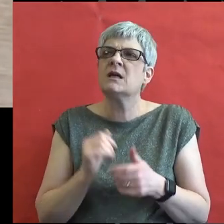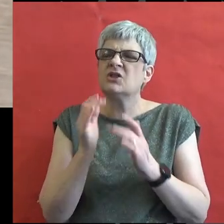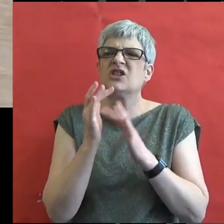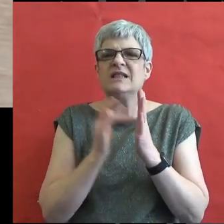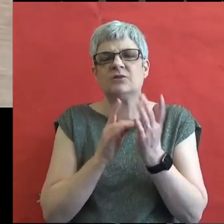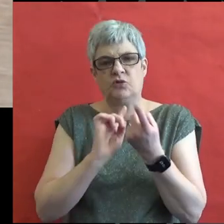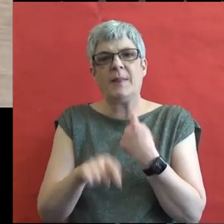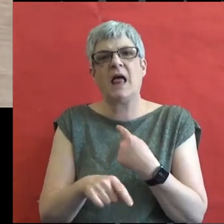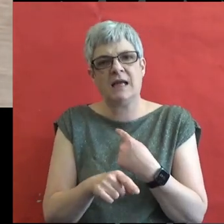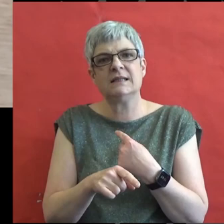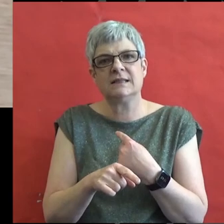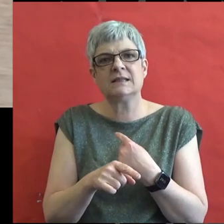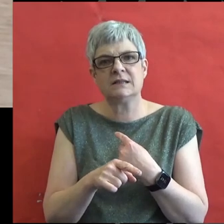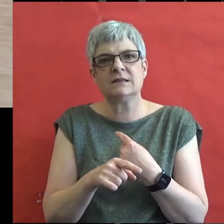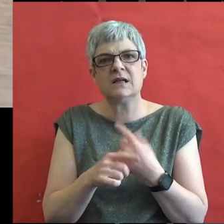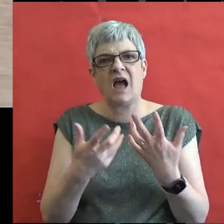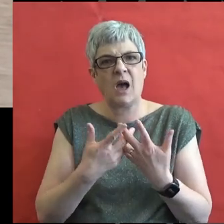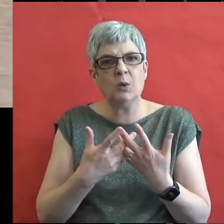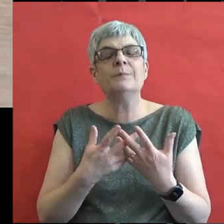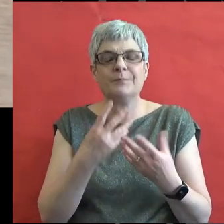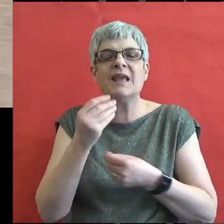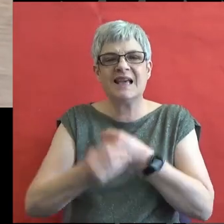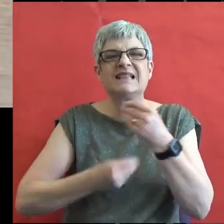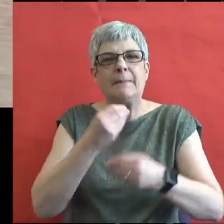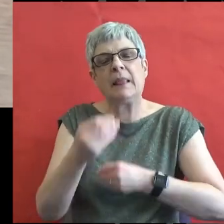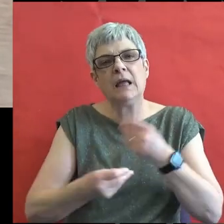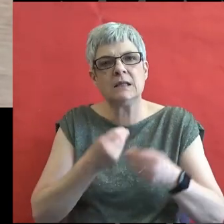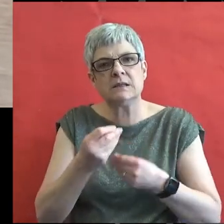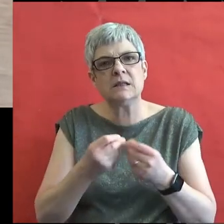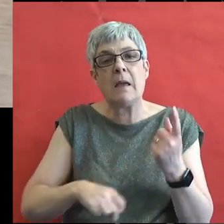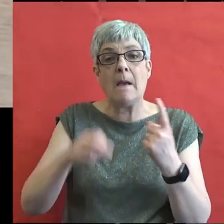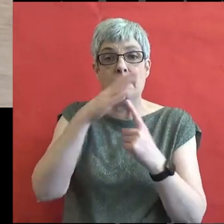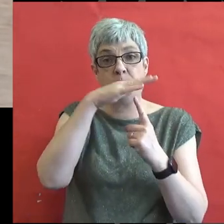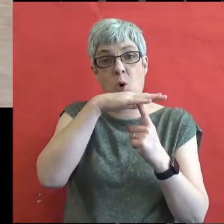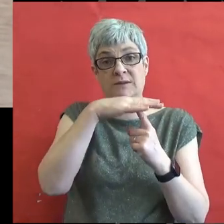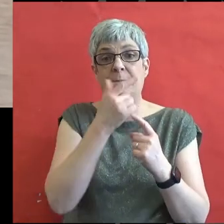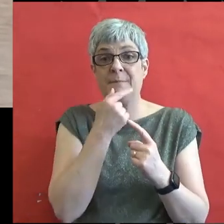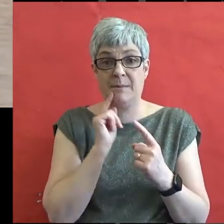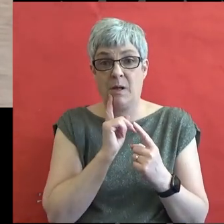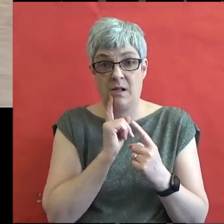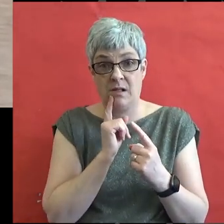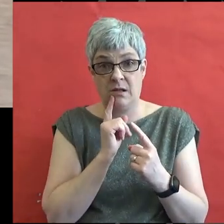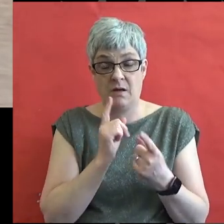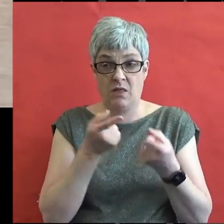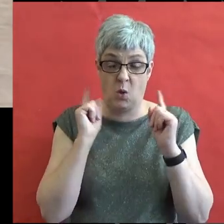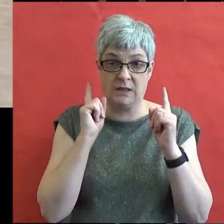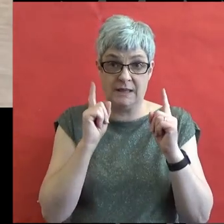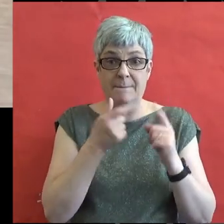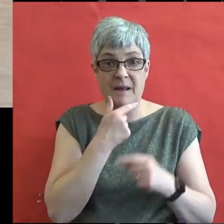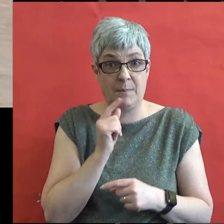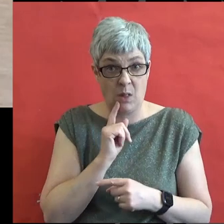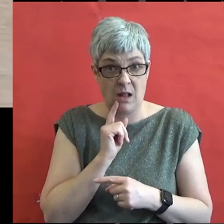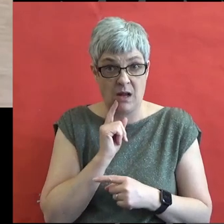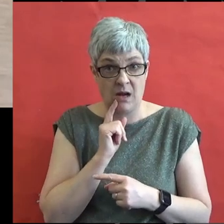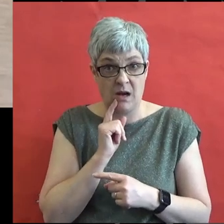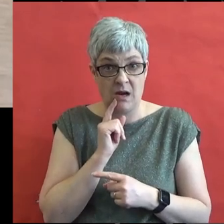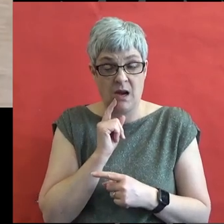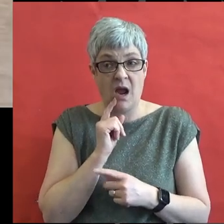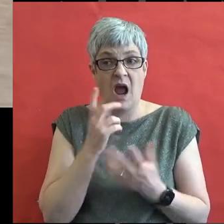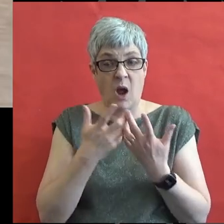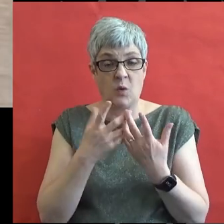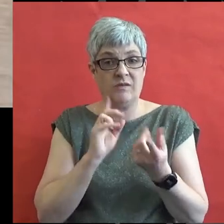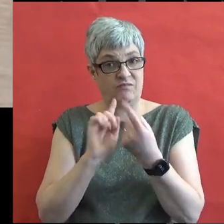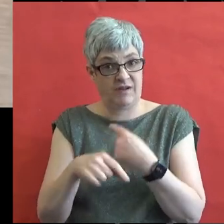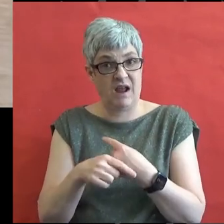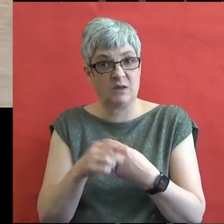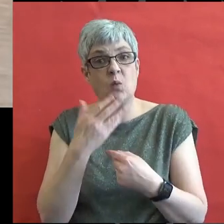Jesus replies by explaining how the important people in authority on earth react when they have power over